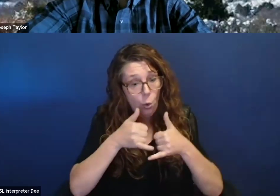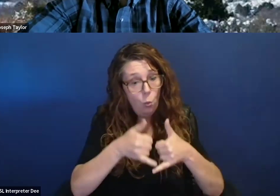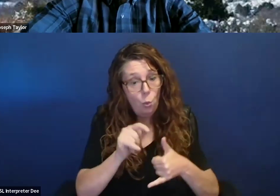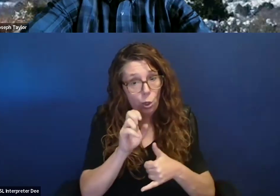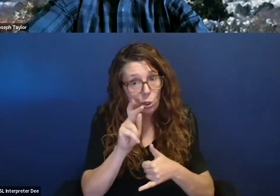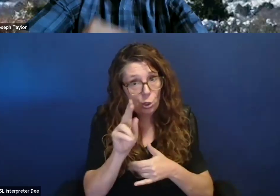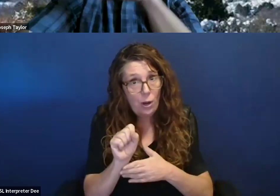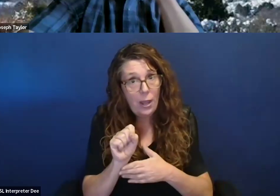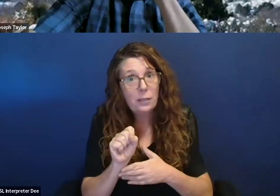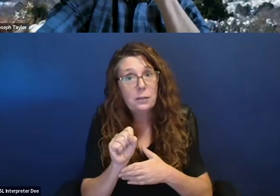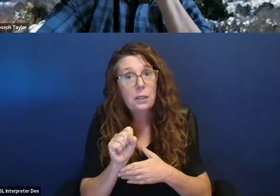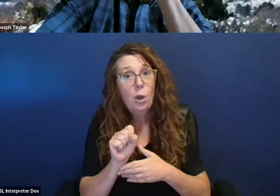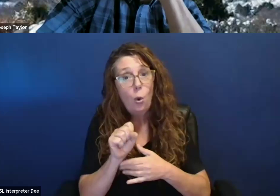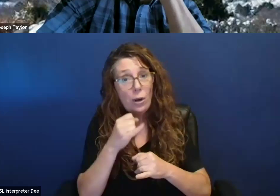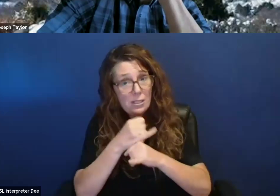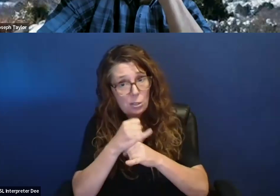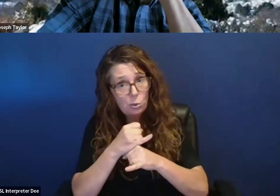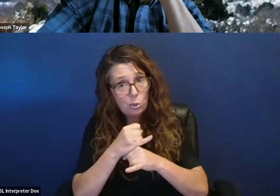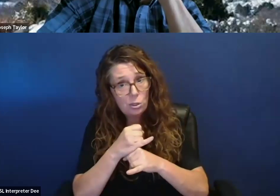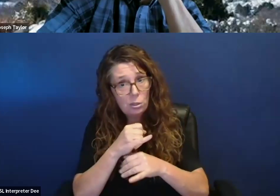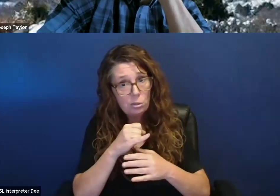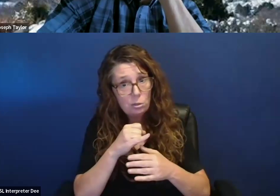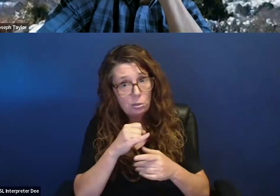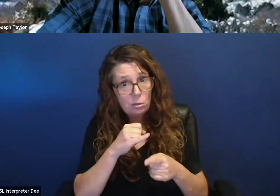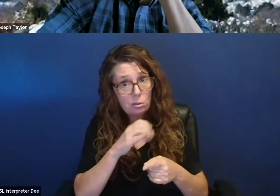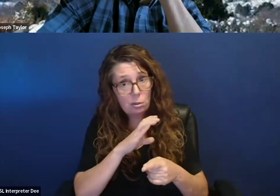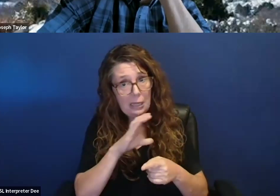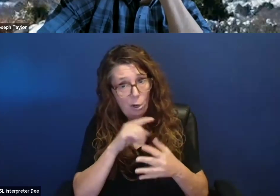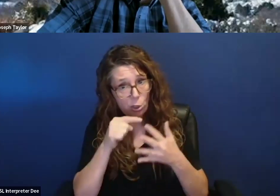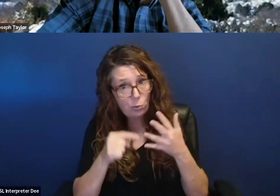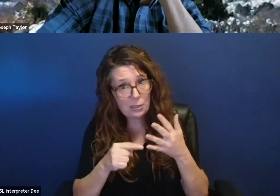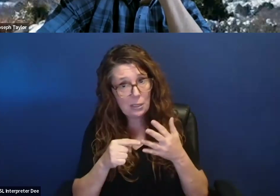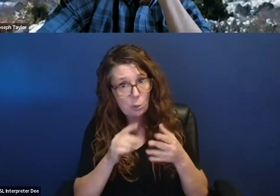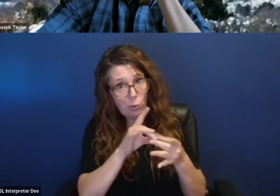institutional characteristics for some of the outcomes we observed?